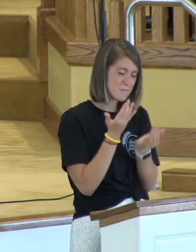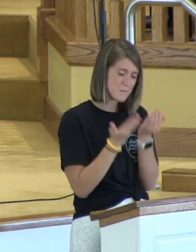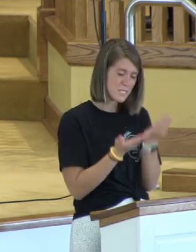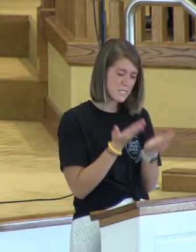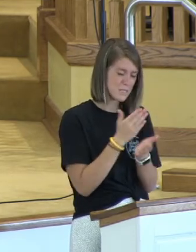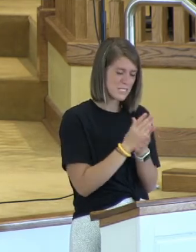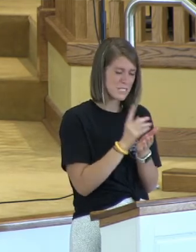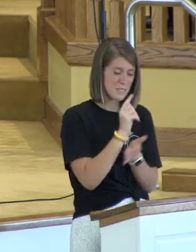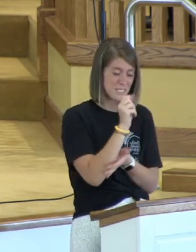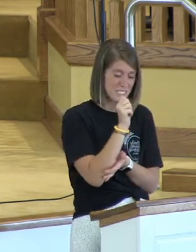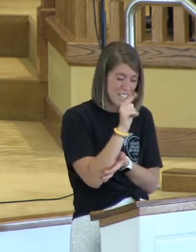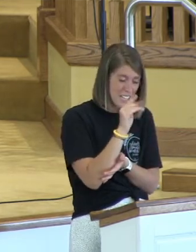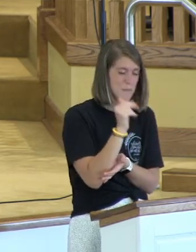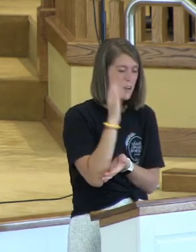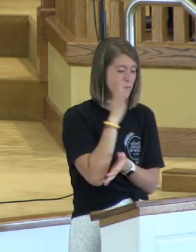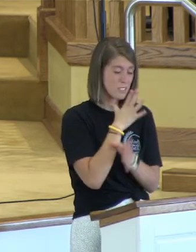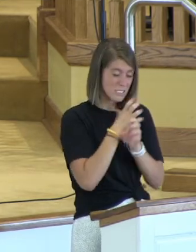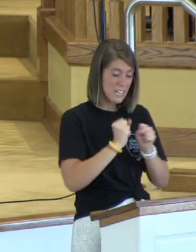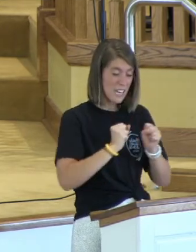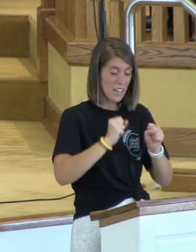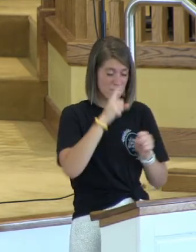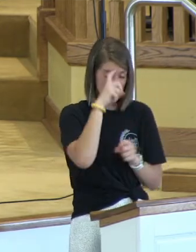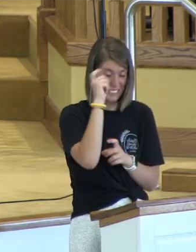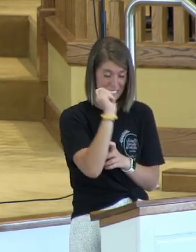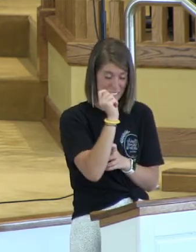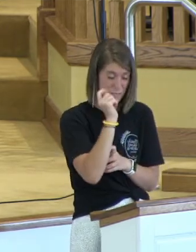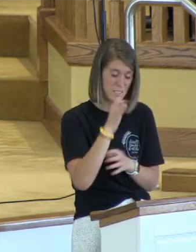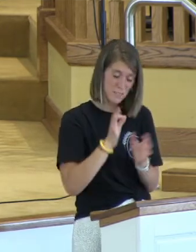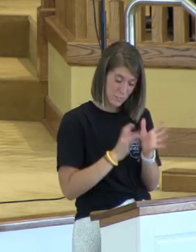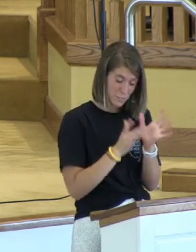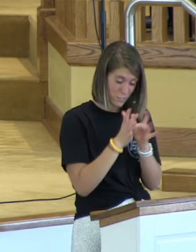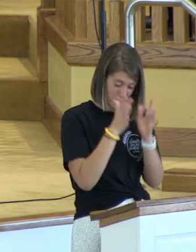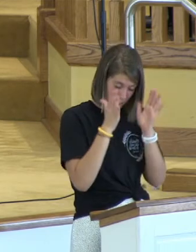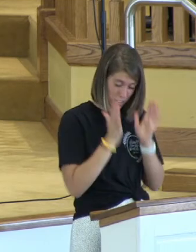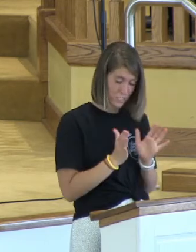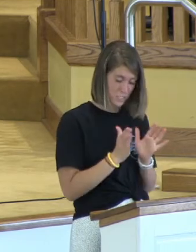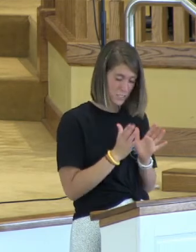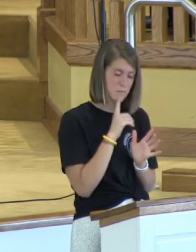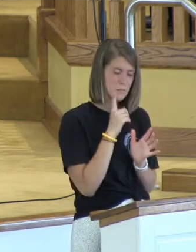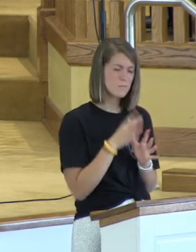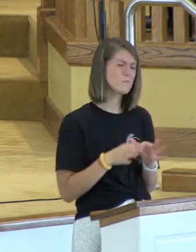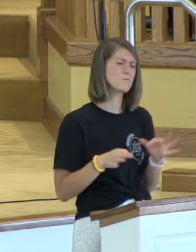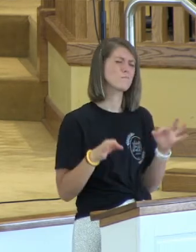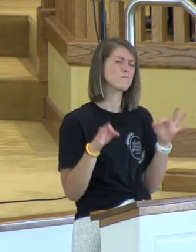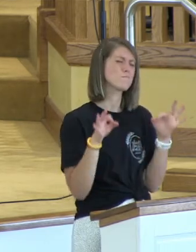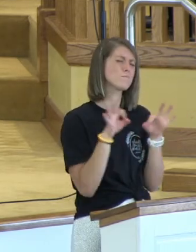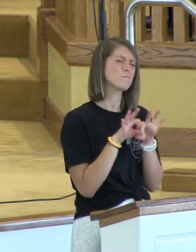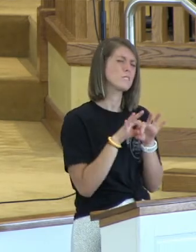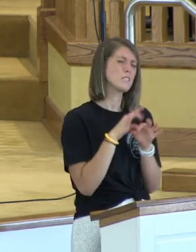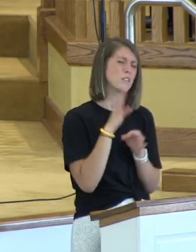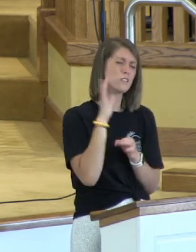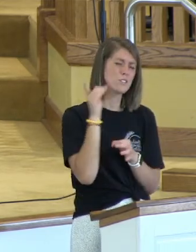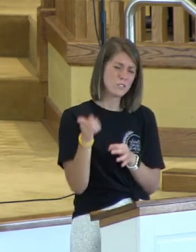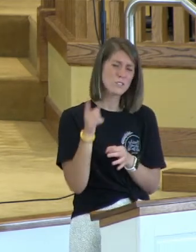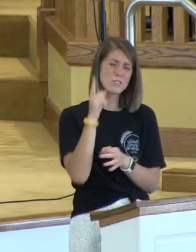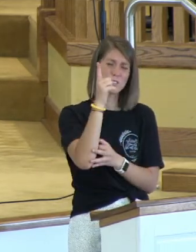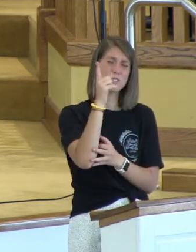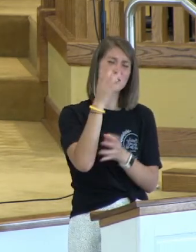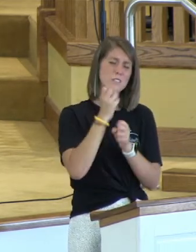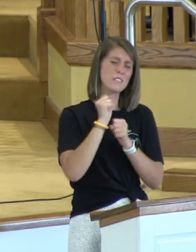some Taliban would get saved as a result of the testimony of Christians. Lord, most of all, may you be